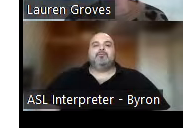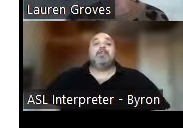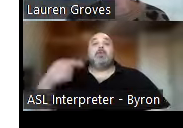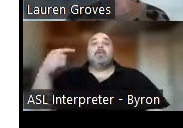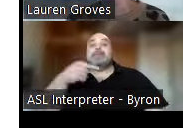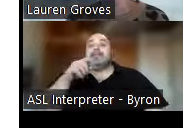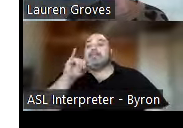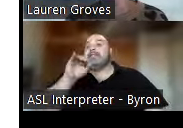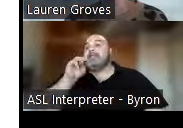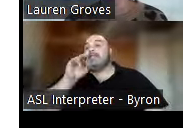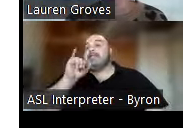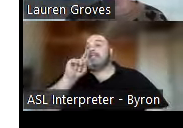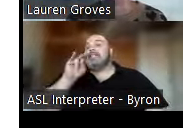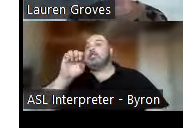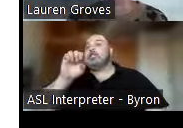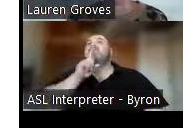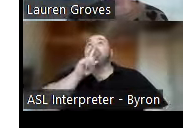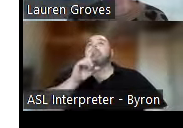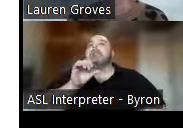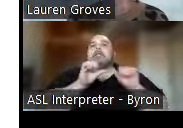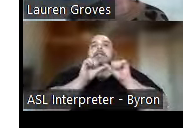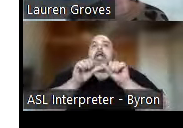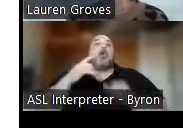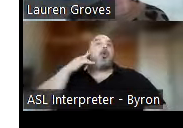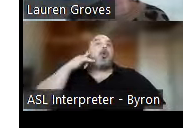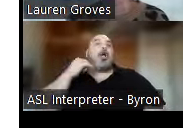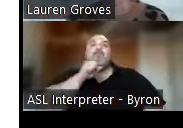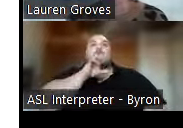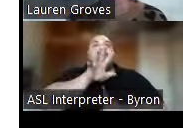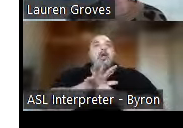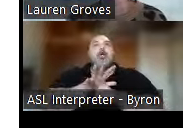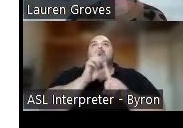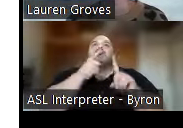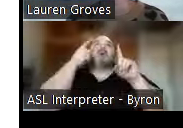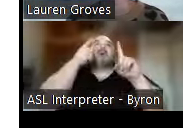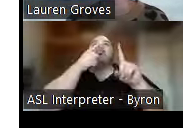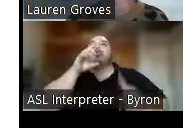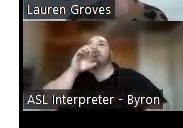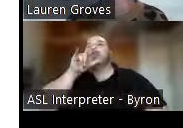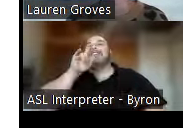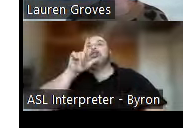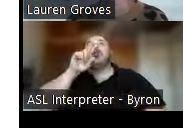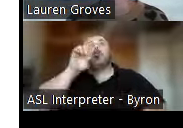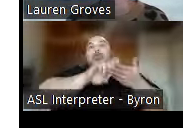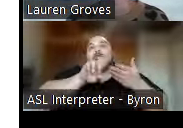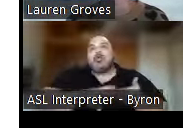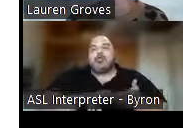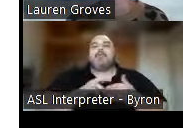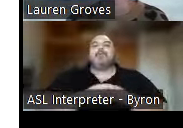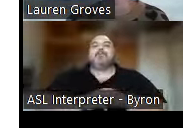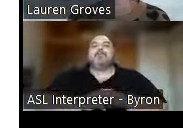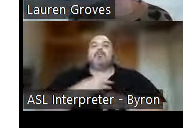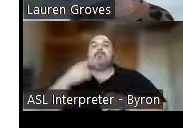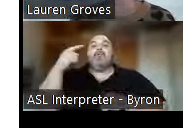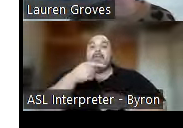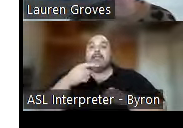we have here is really to continue California's commitment to target clinical research. And so this particular